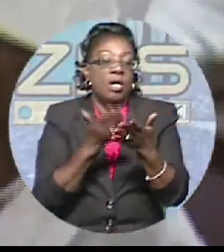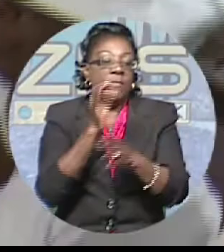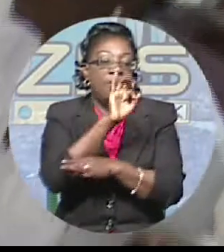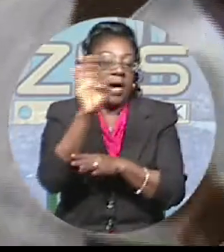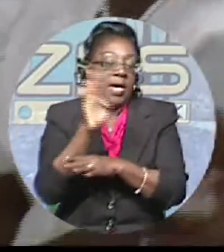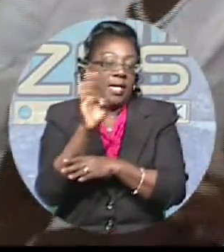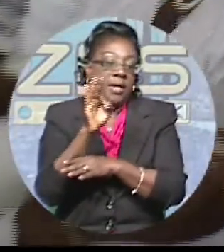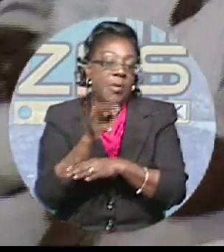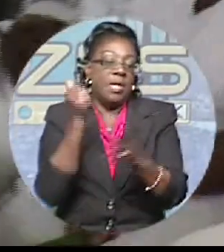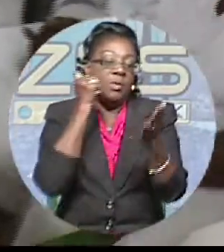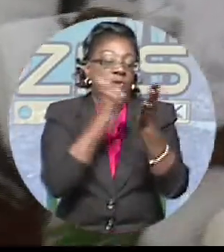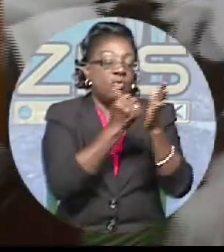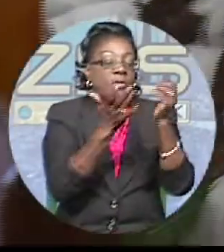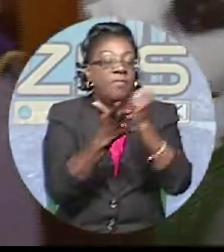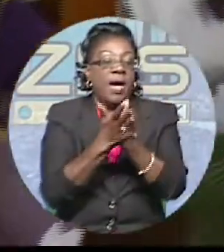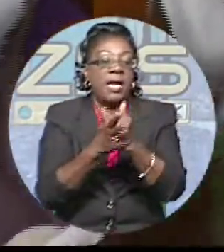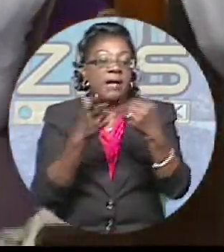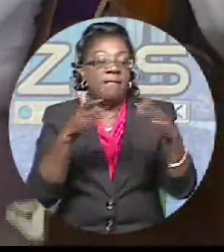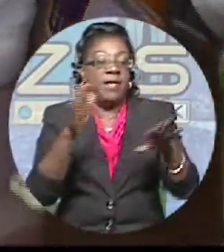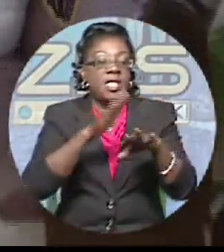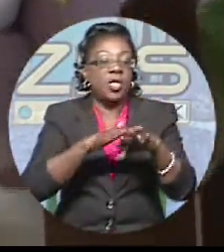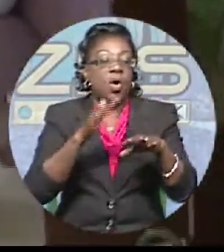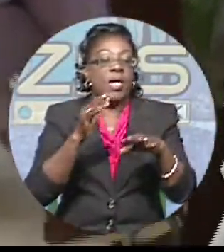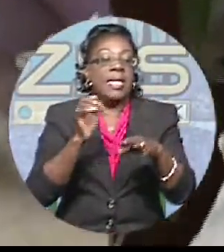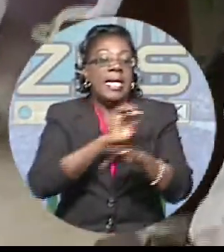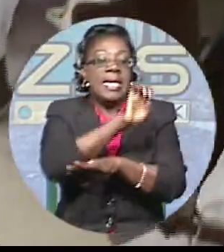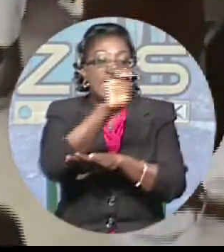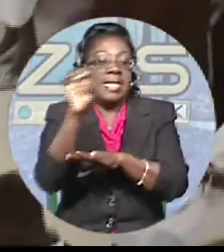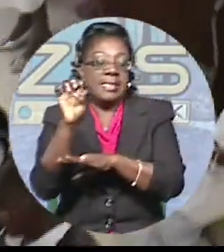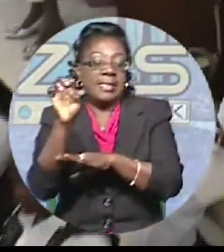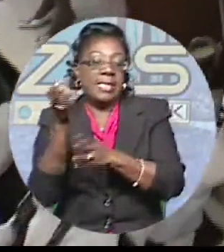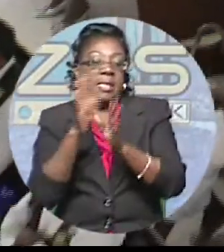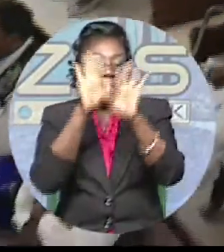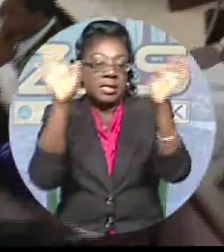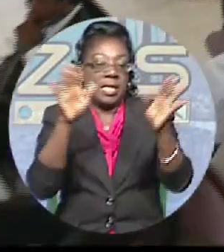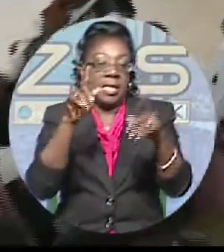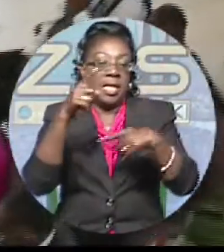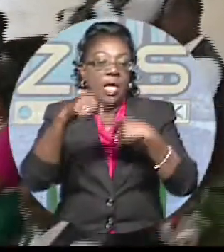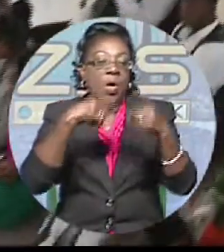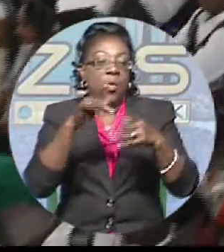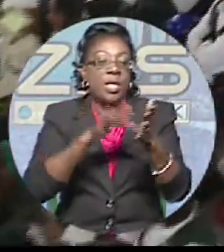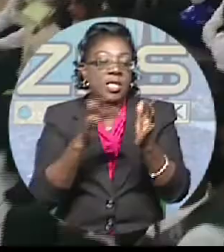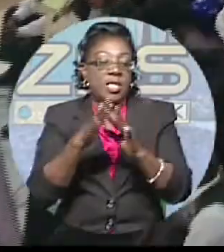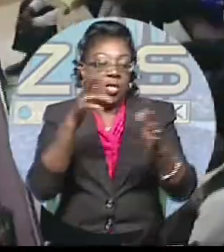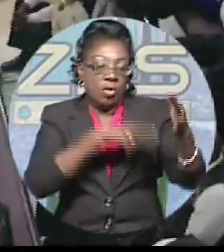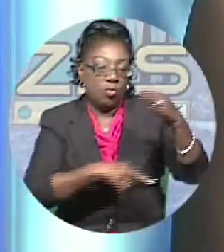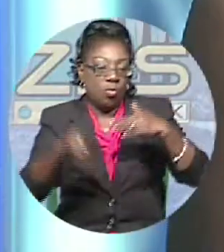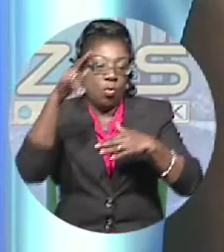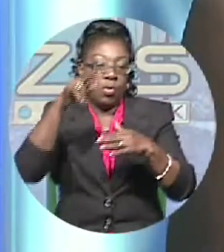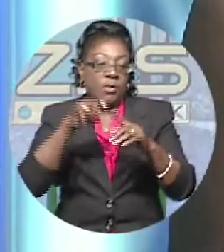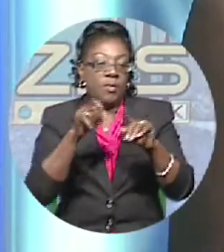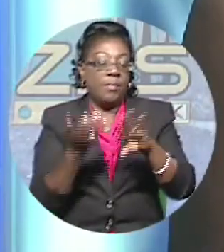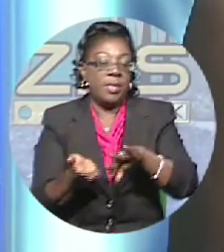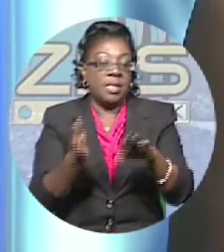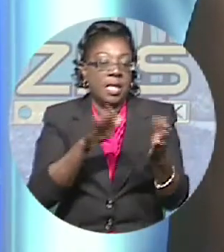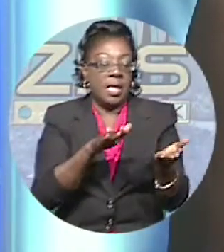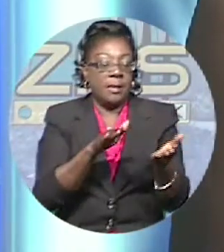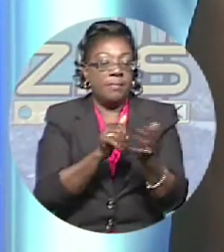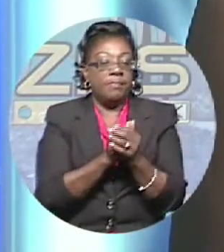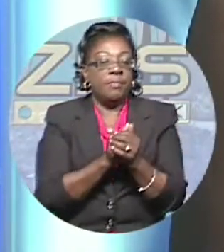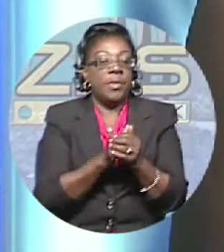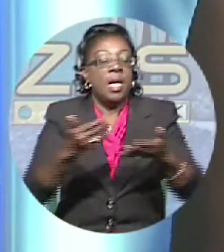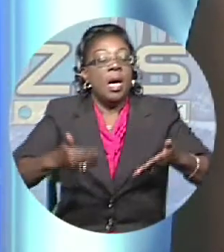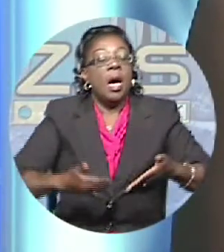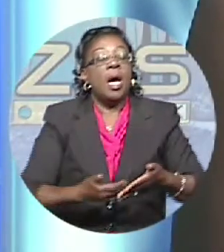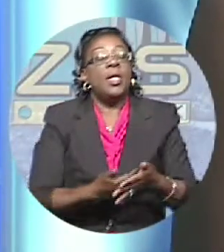ago, and culminates at Easter, when Jesus rose triumphantly from the dead. A new children's